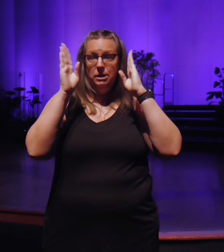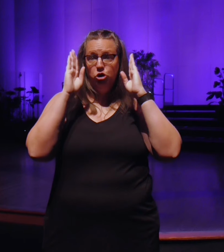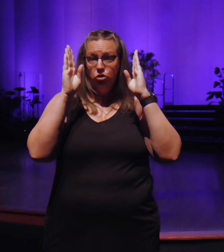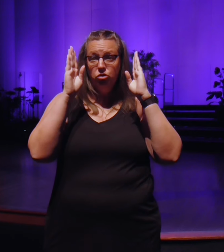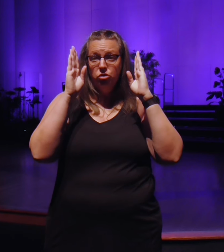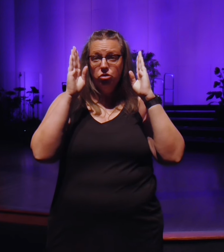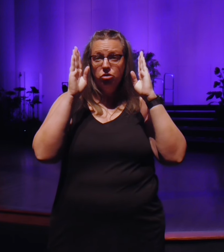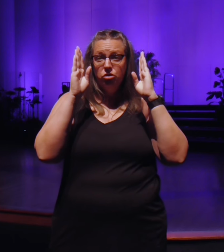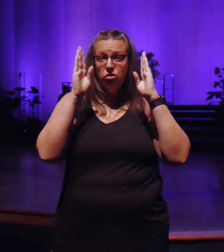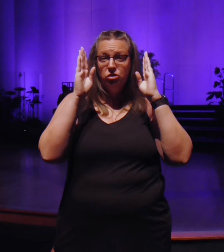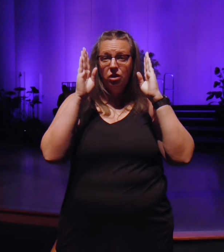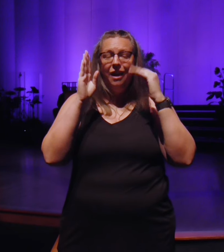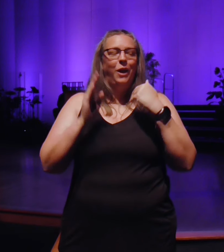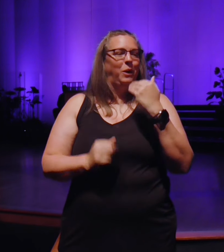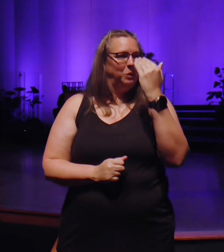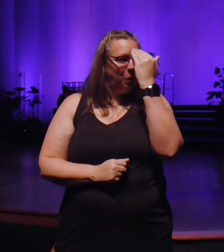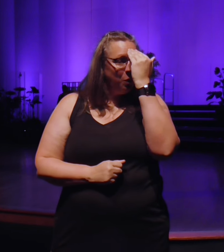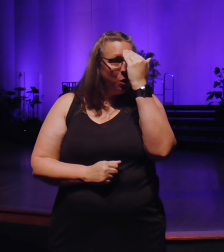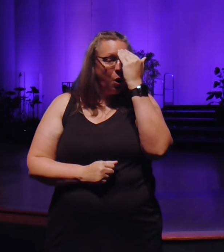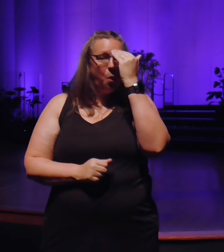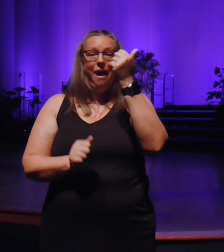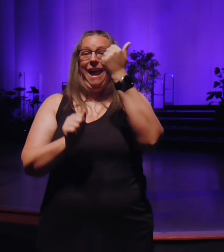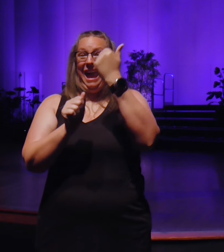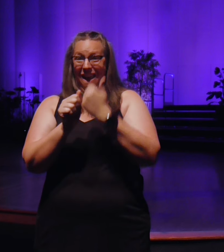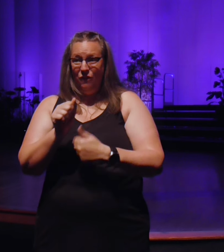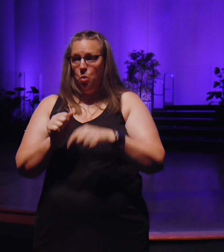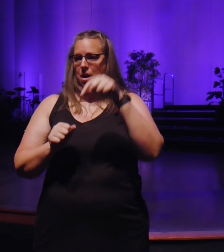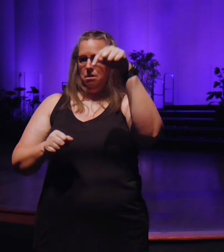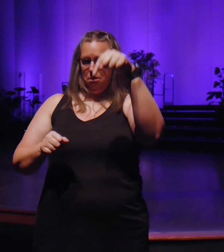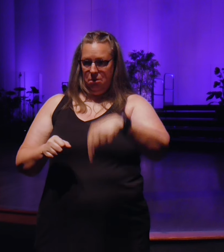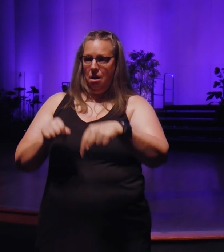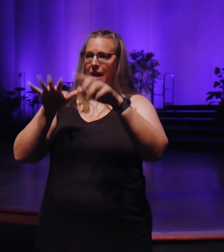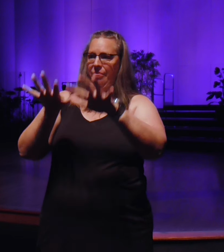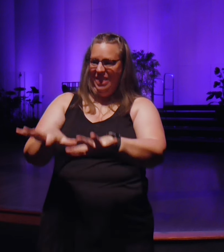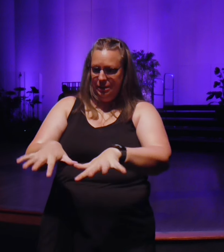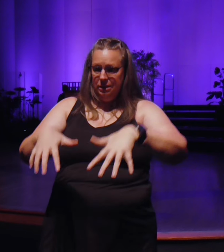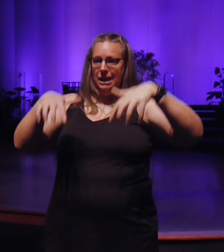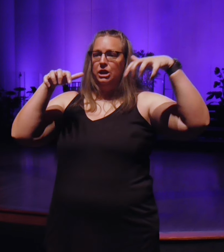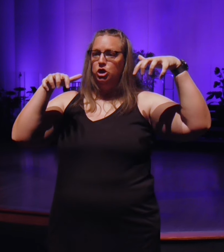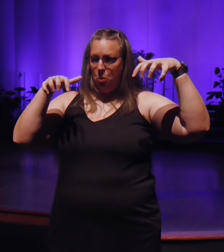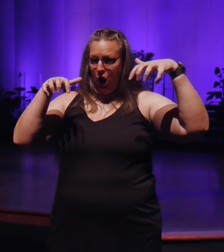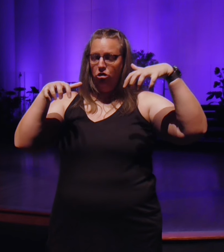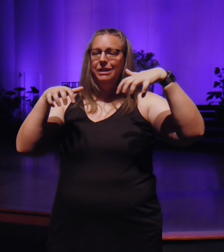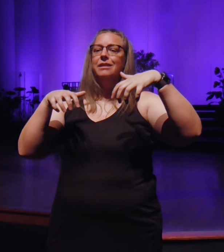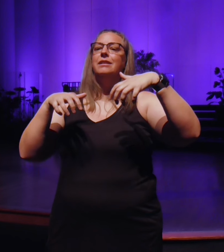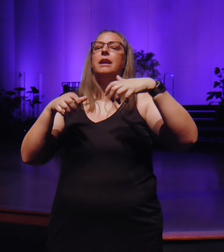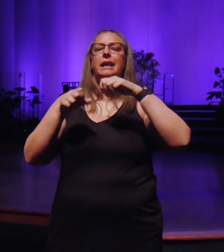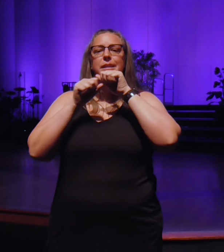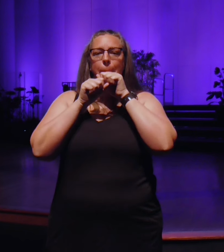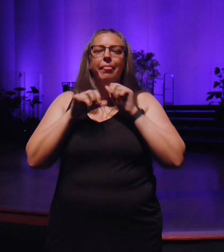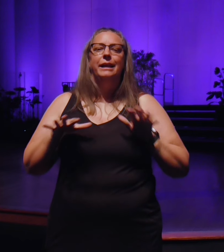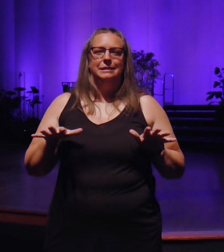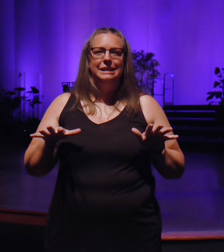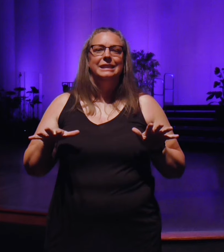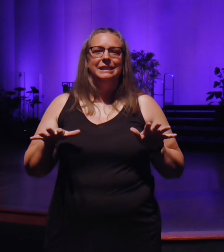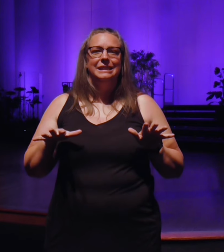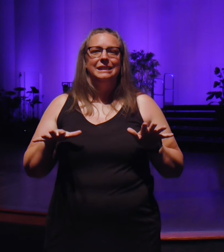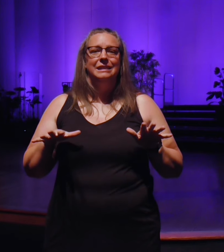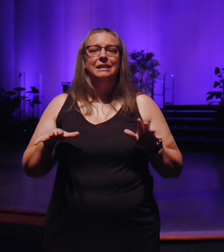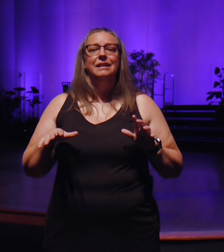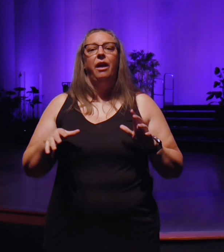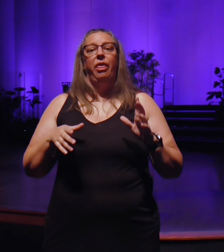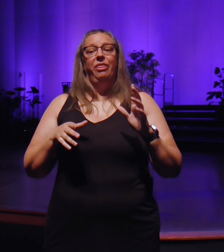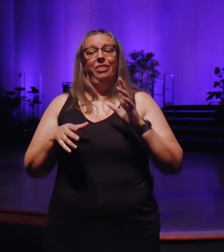I know that each and every person in the sanctuary is a blessing in action as they too